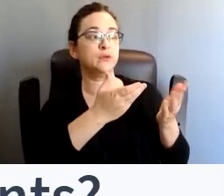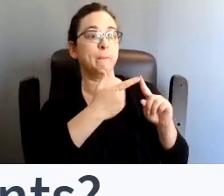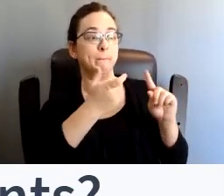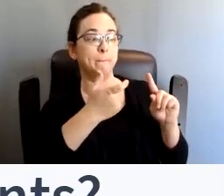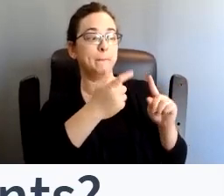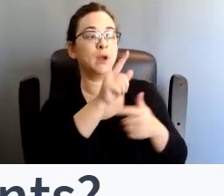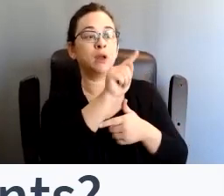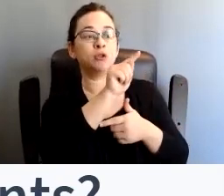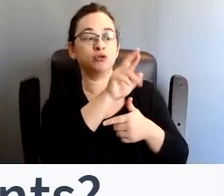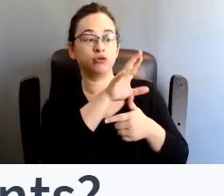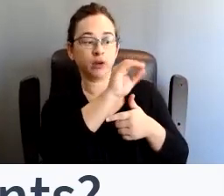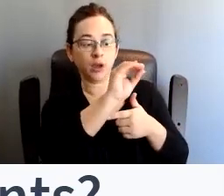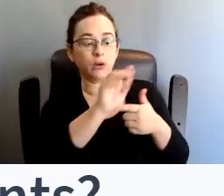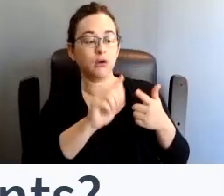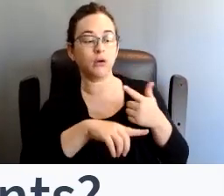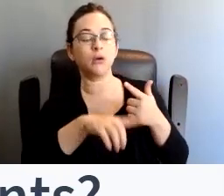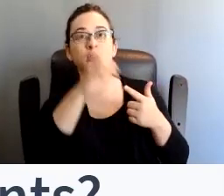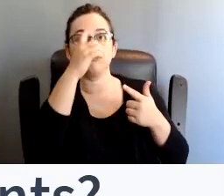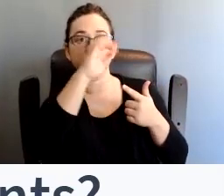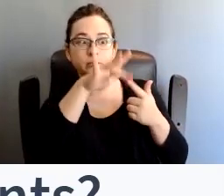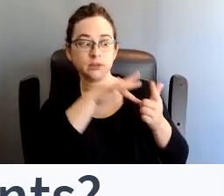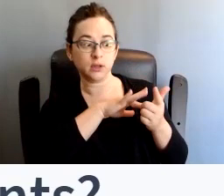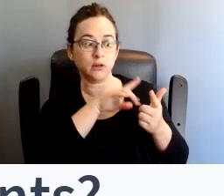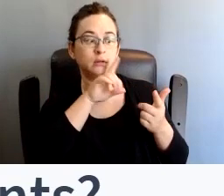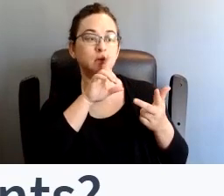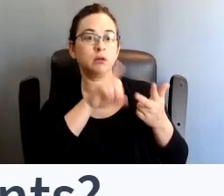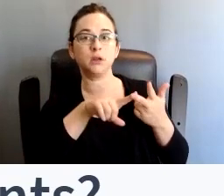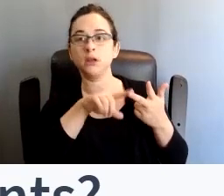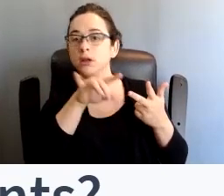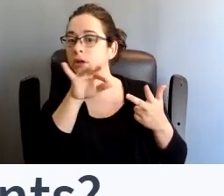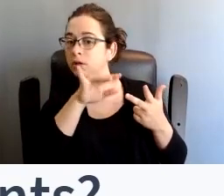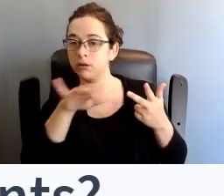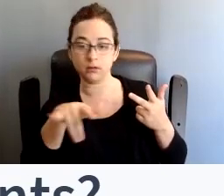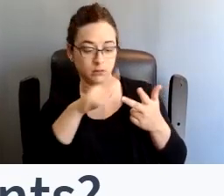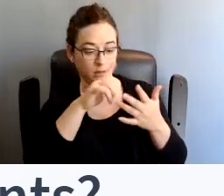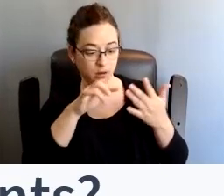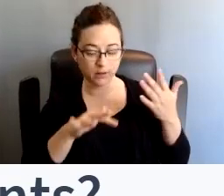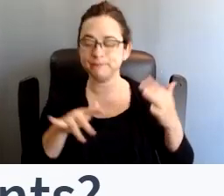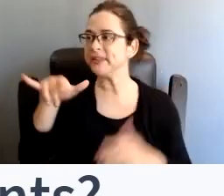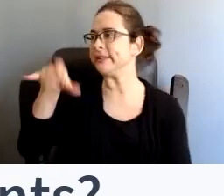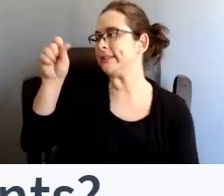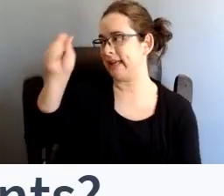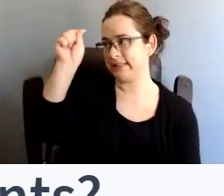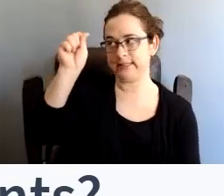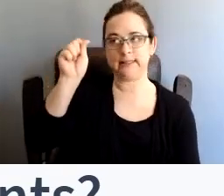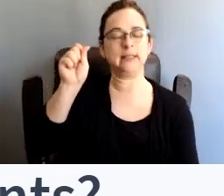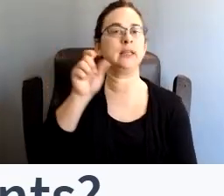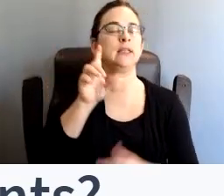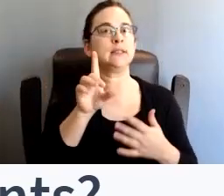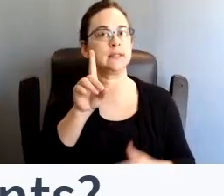Center and EOPS Yep. and DSPS, like all of them at the same time? Yep. And we have students who are DSPS